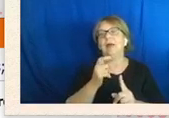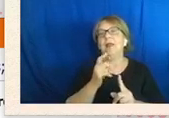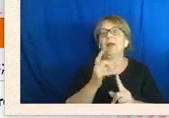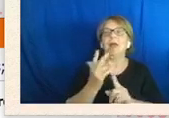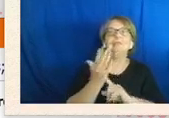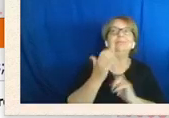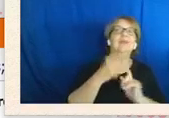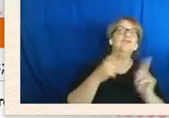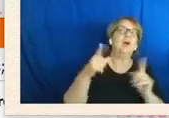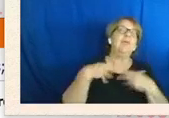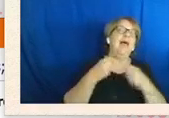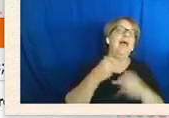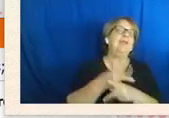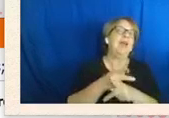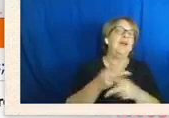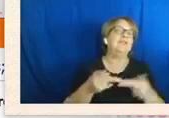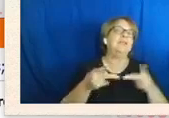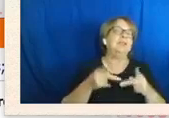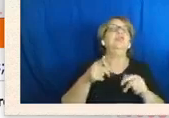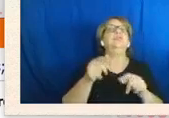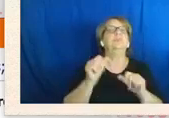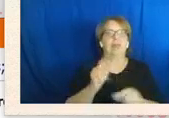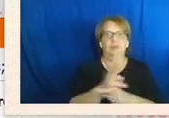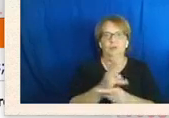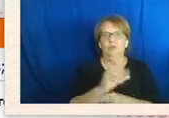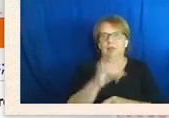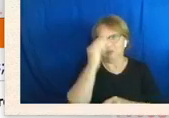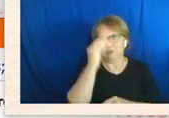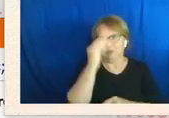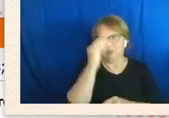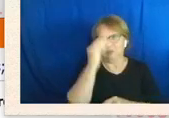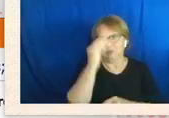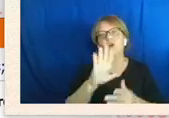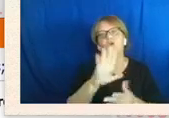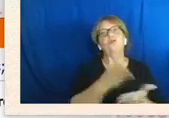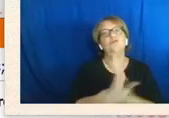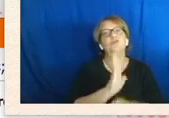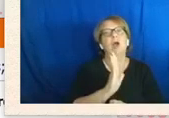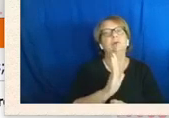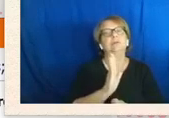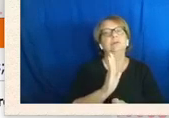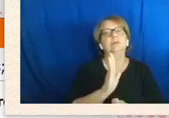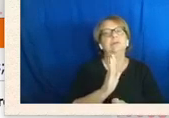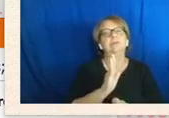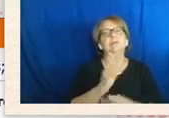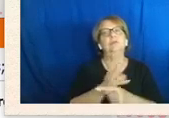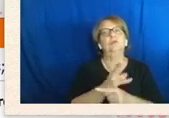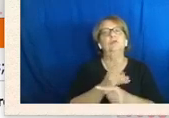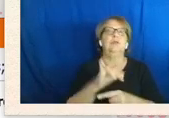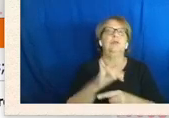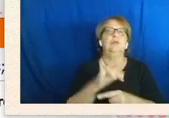is what you could be able to use in regard to letting them know what your rights are in using a healthcare surrogate form.